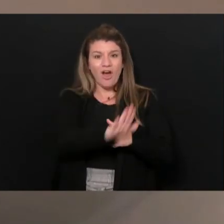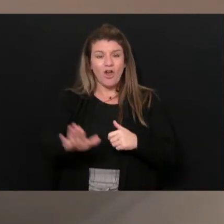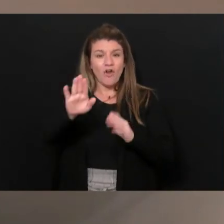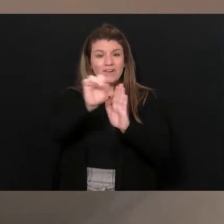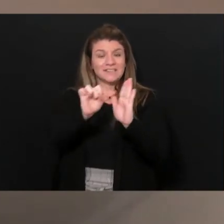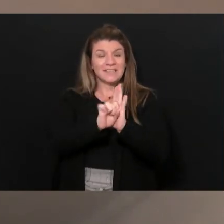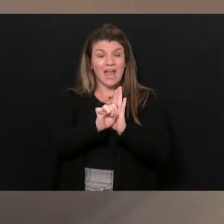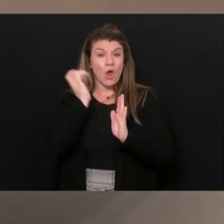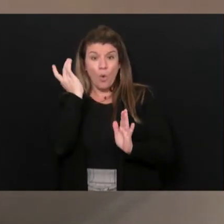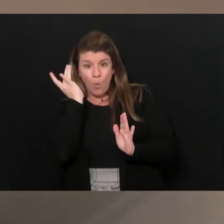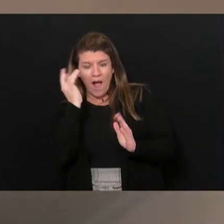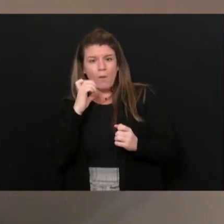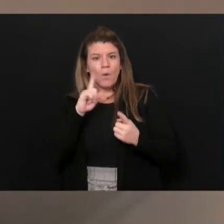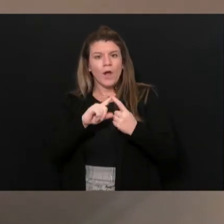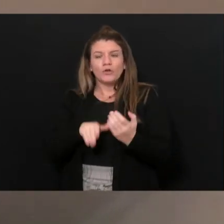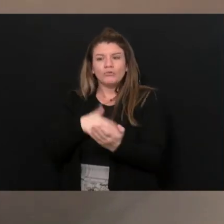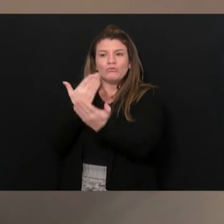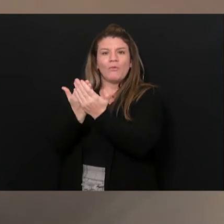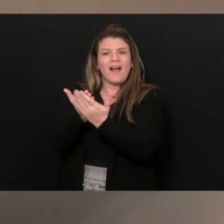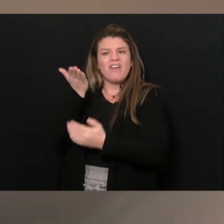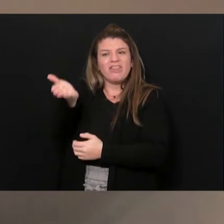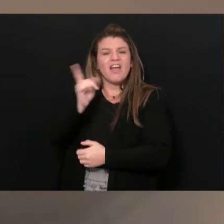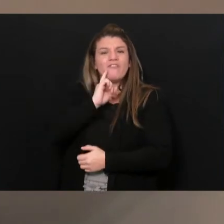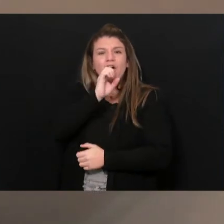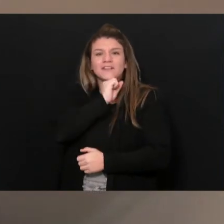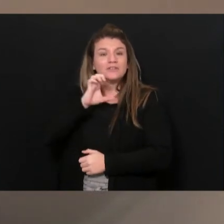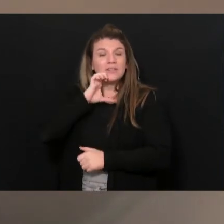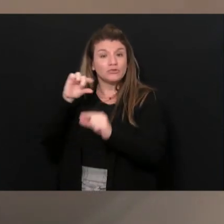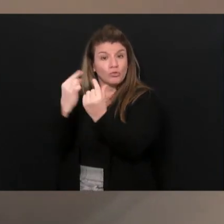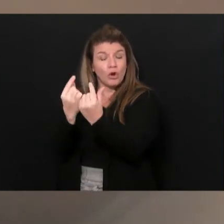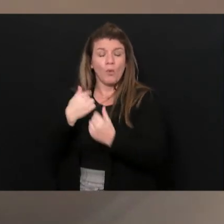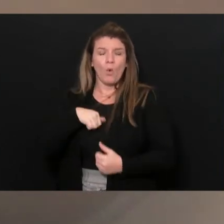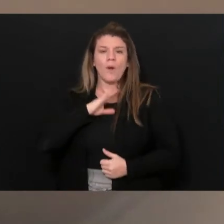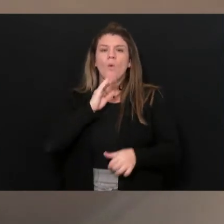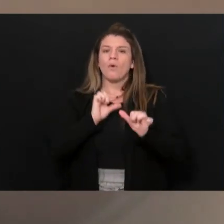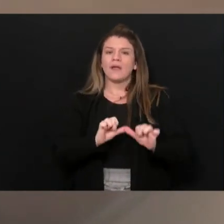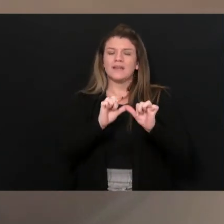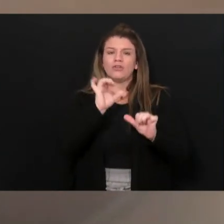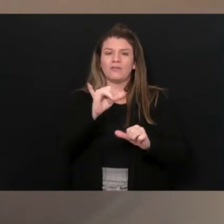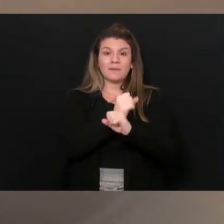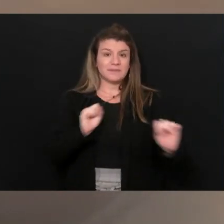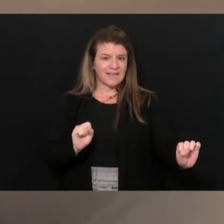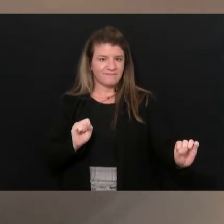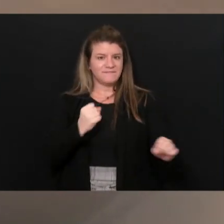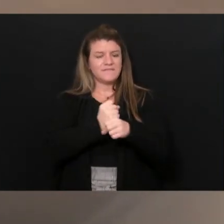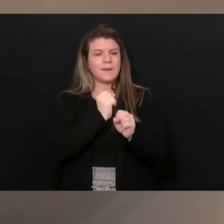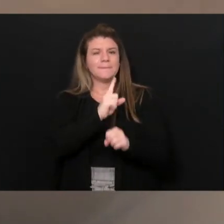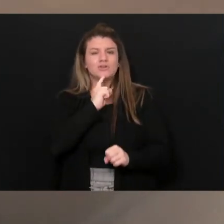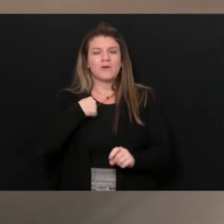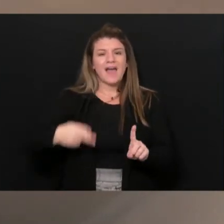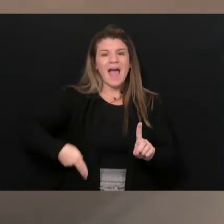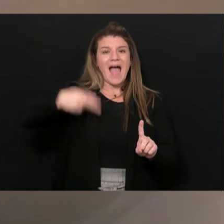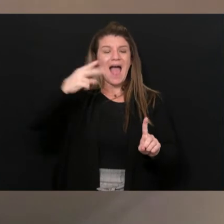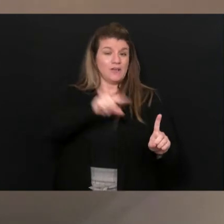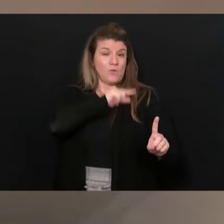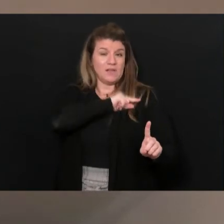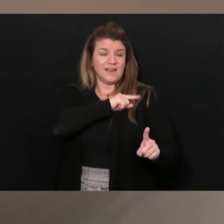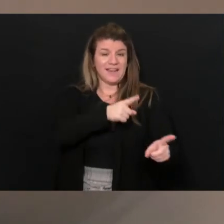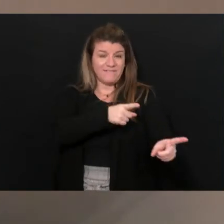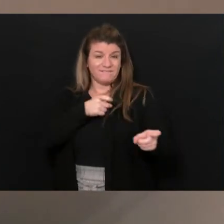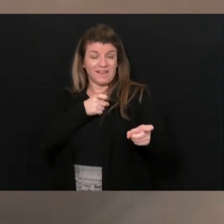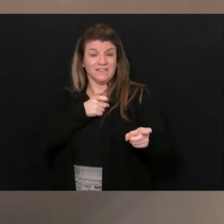elderly. We will continue to make sure that that is safe and has the highest quality and the fastest speed for